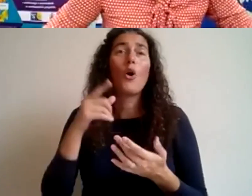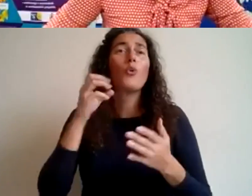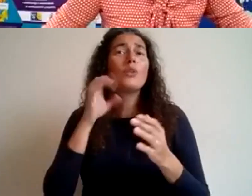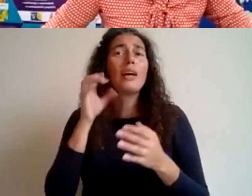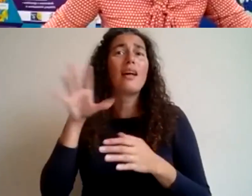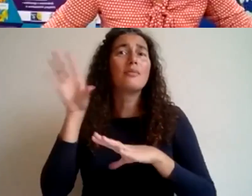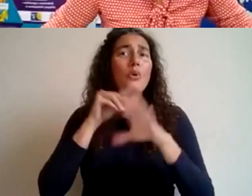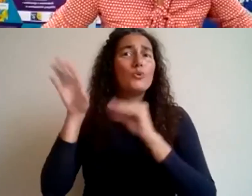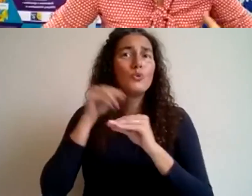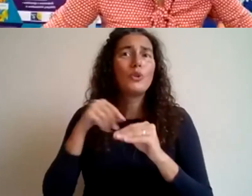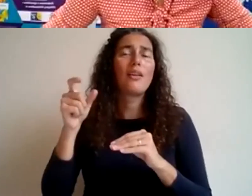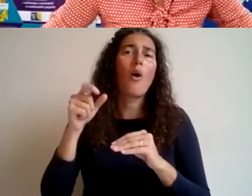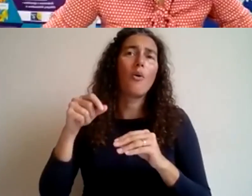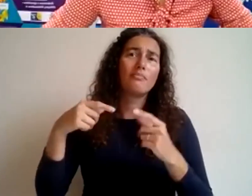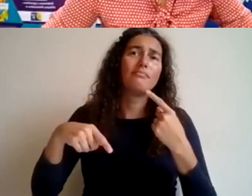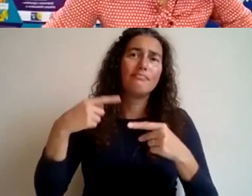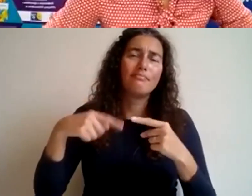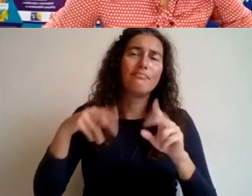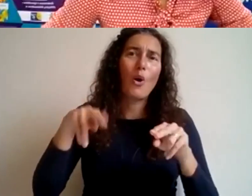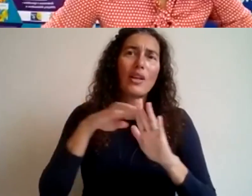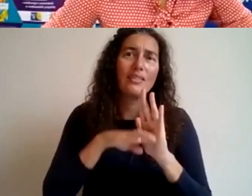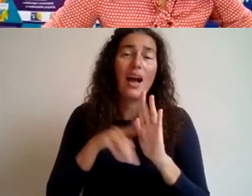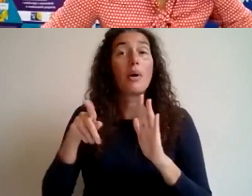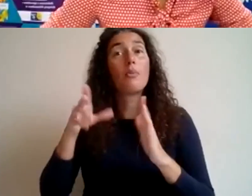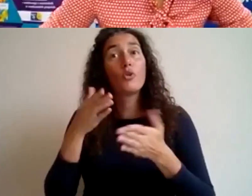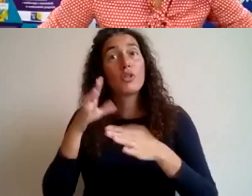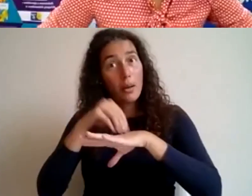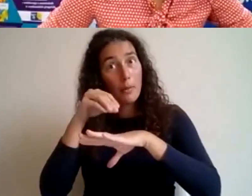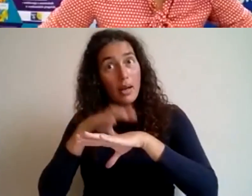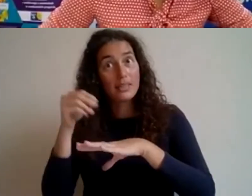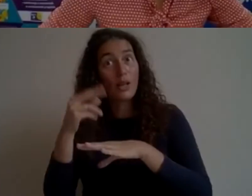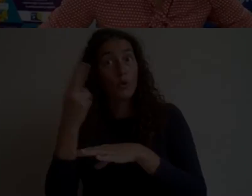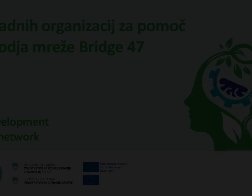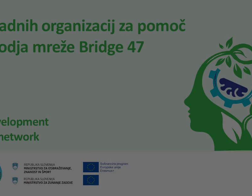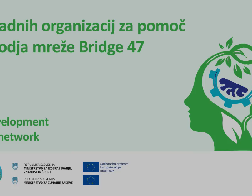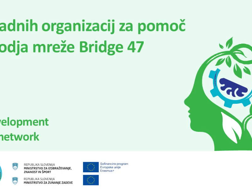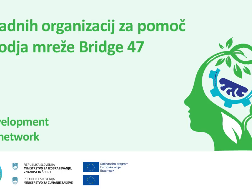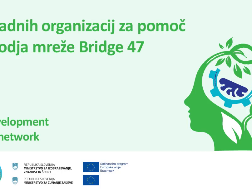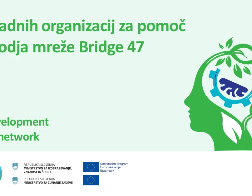practice in Slovenia might be similar to the Finnish one or not. Let's see.